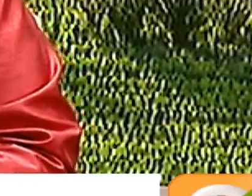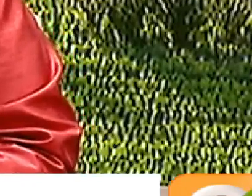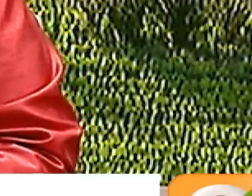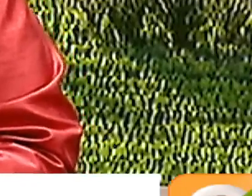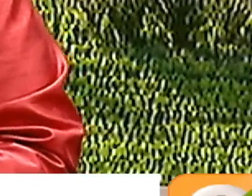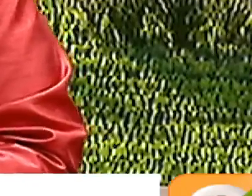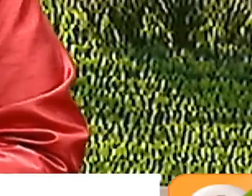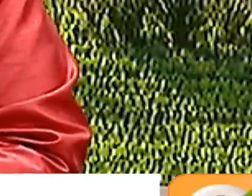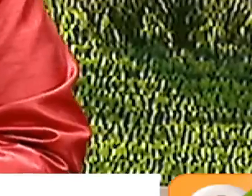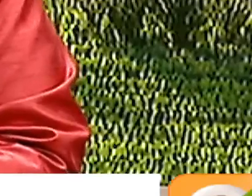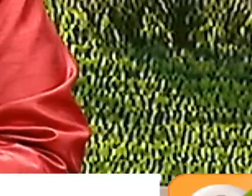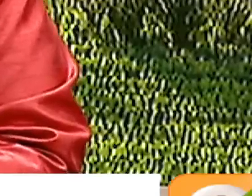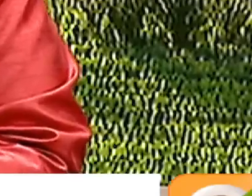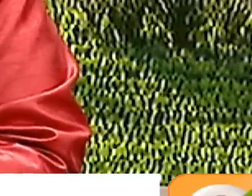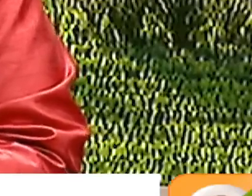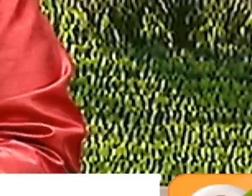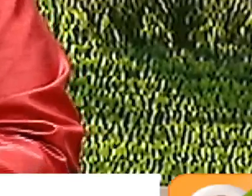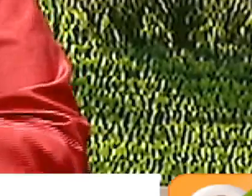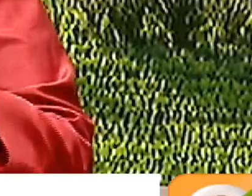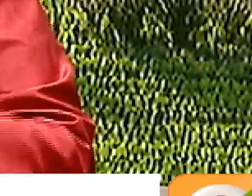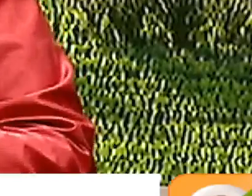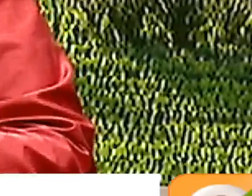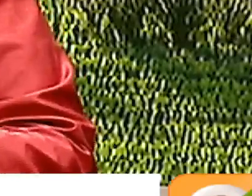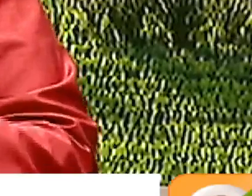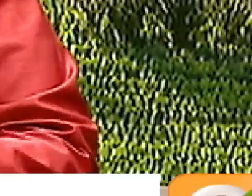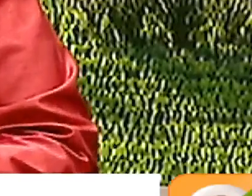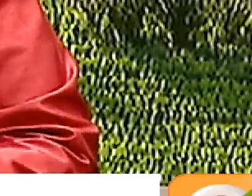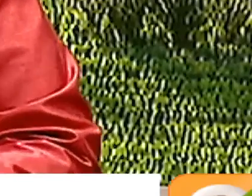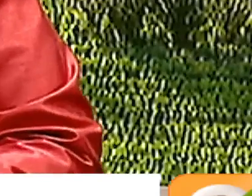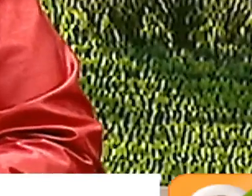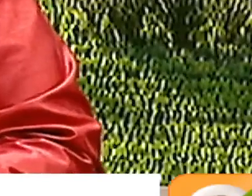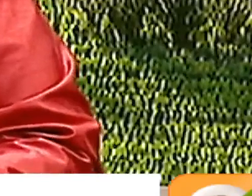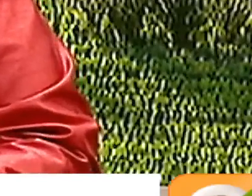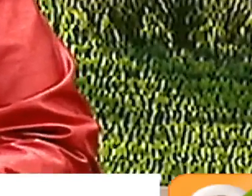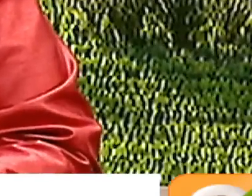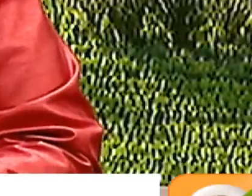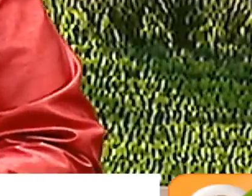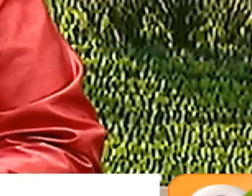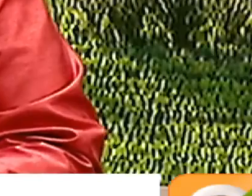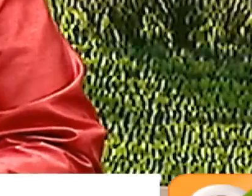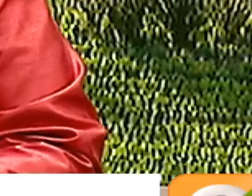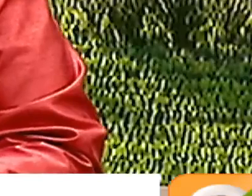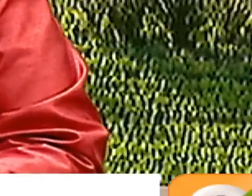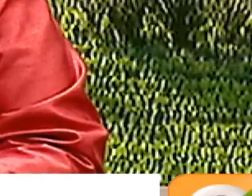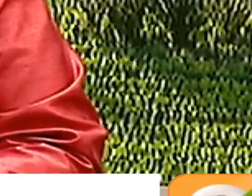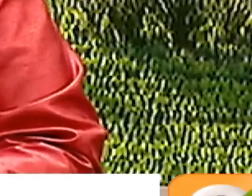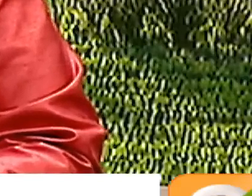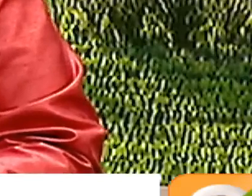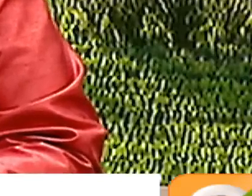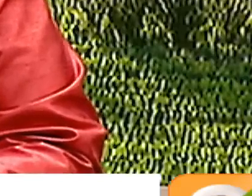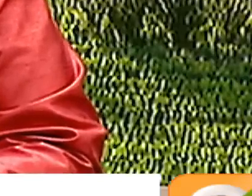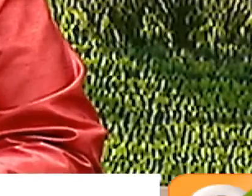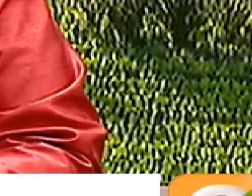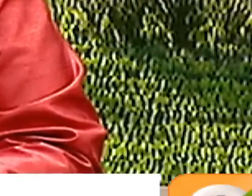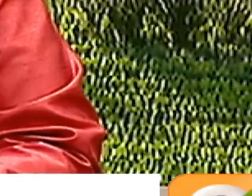that we are making in Nairobi. So that is still on course, Wahiga, but our focus as the core team of the Ministry of Lands and Physical Planning is to stabilize